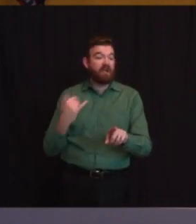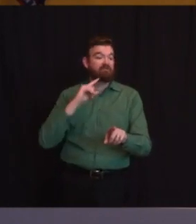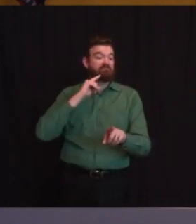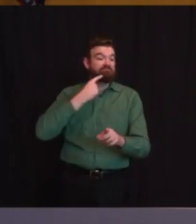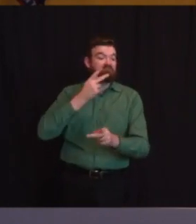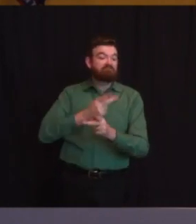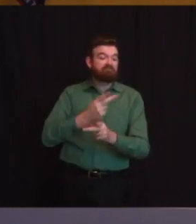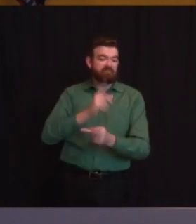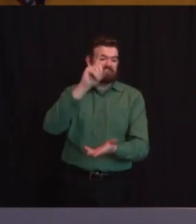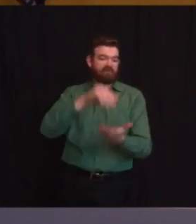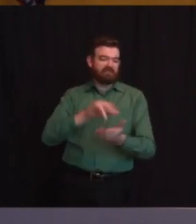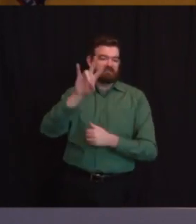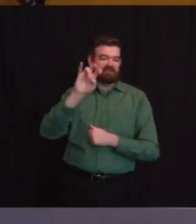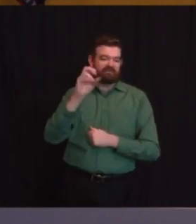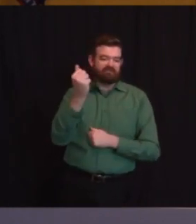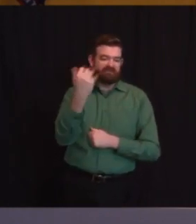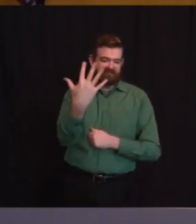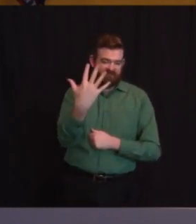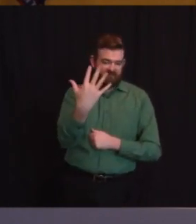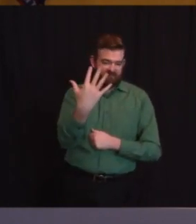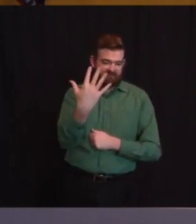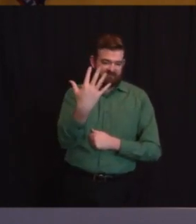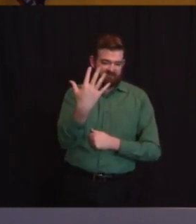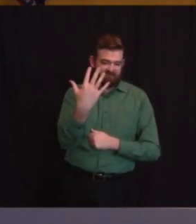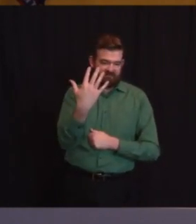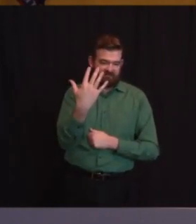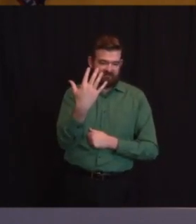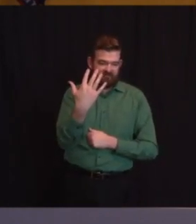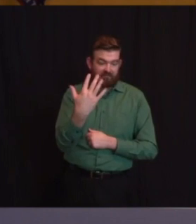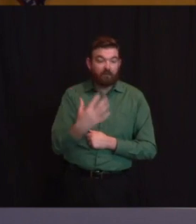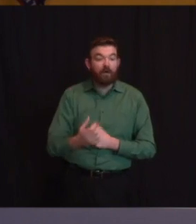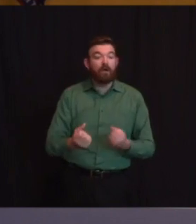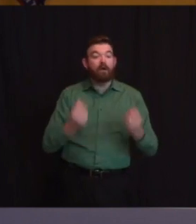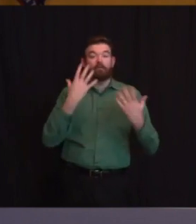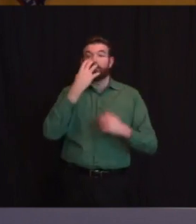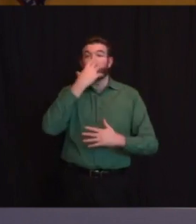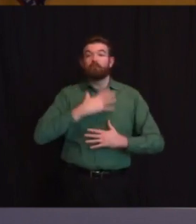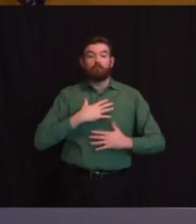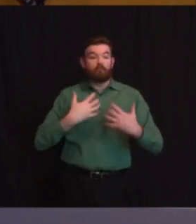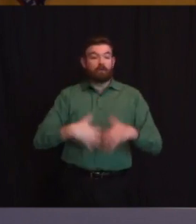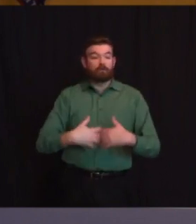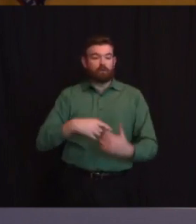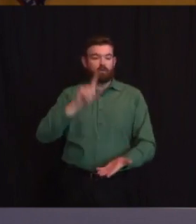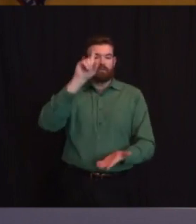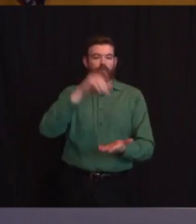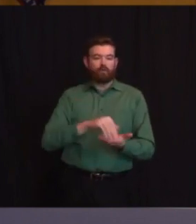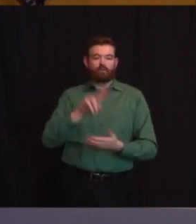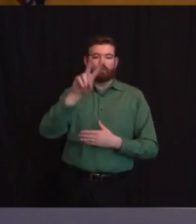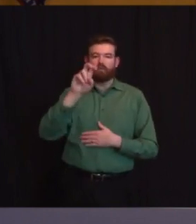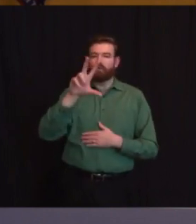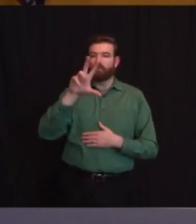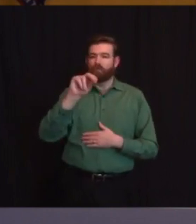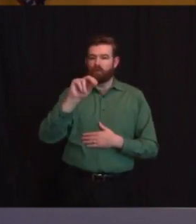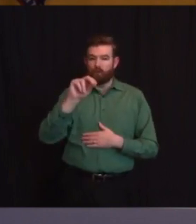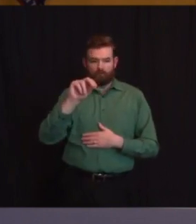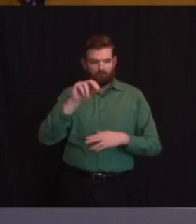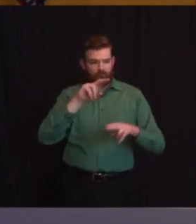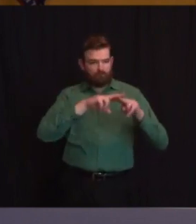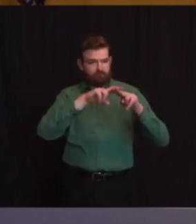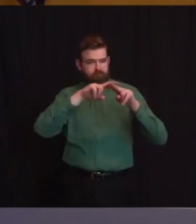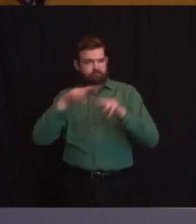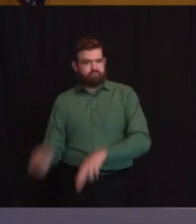Of those cases, 1,230 are on ventilators. That's a decline overall of